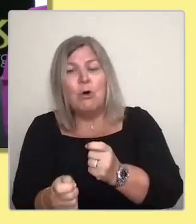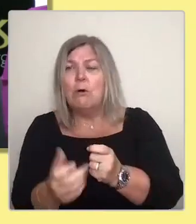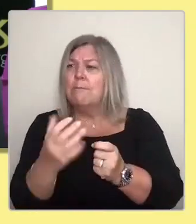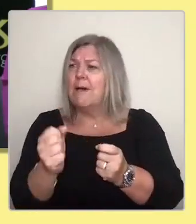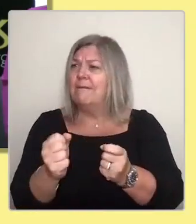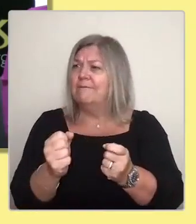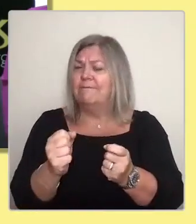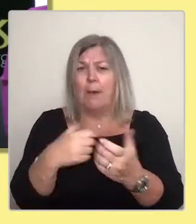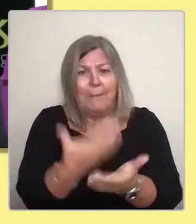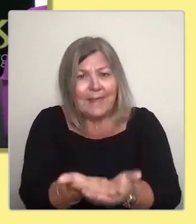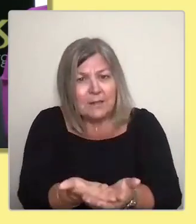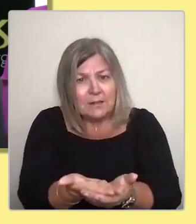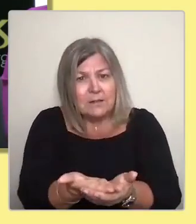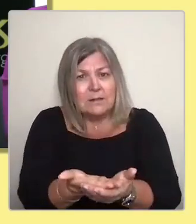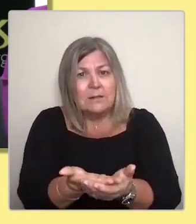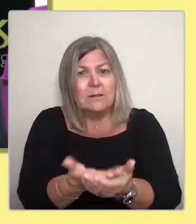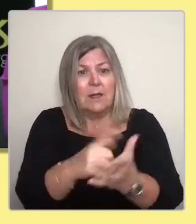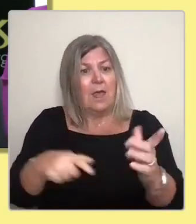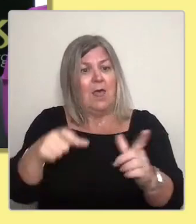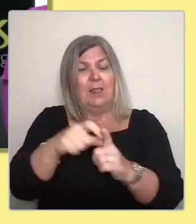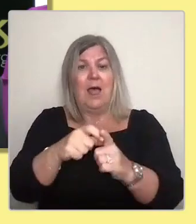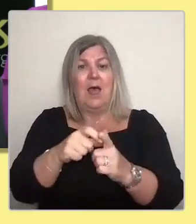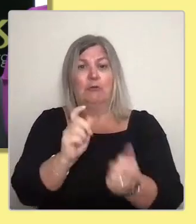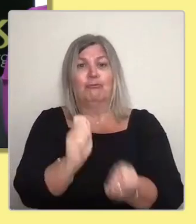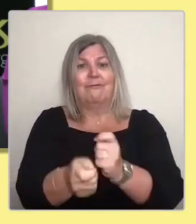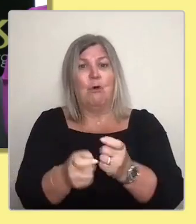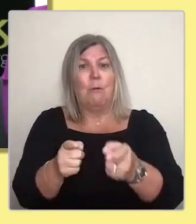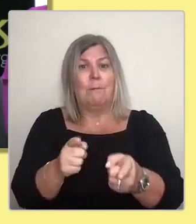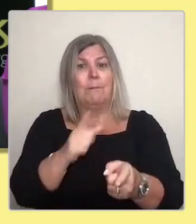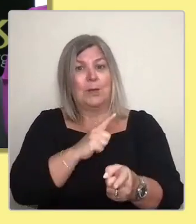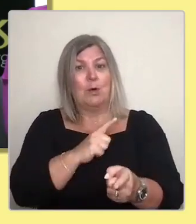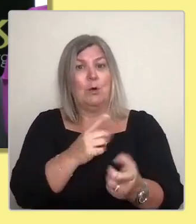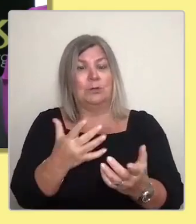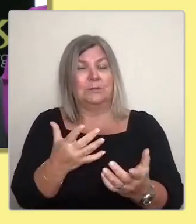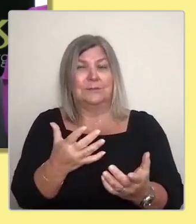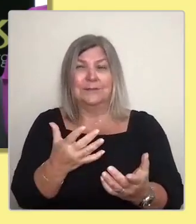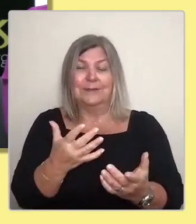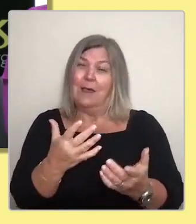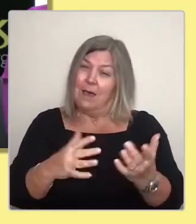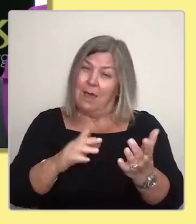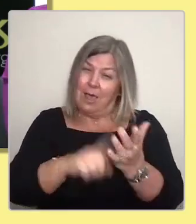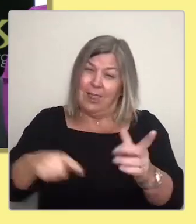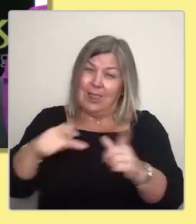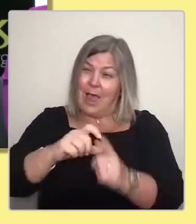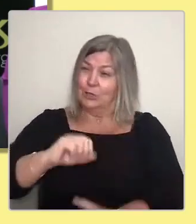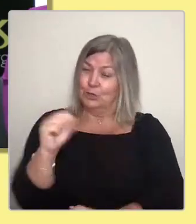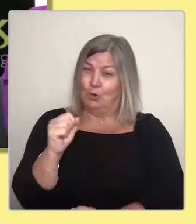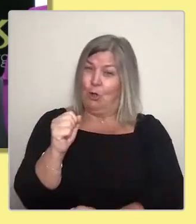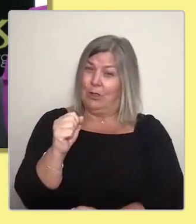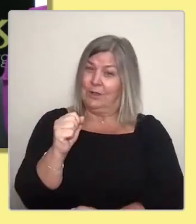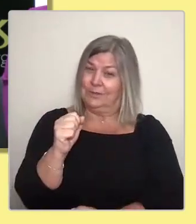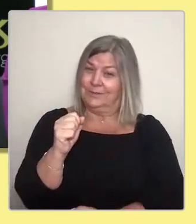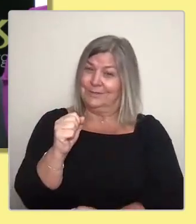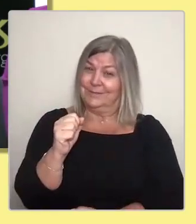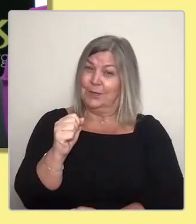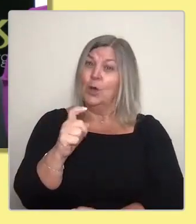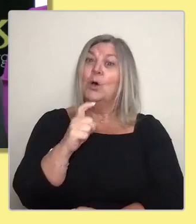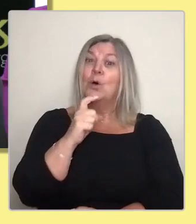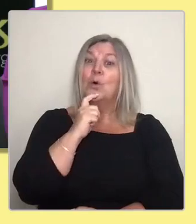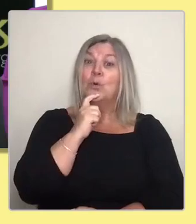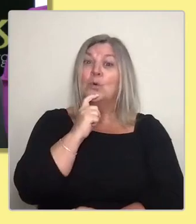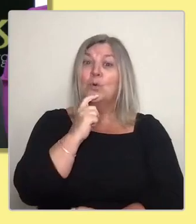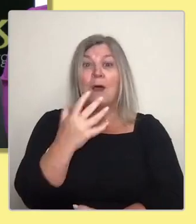on land reform, because our land in Scotland is in the hands of too few people. It should be in the hands of the many, not of the